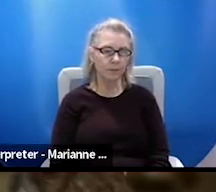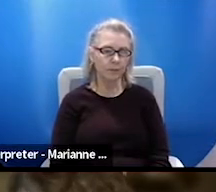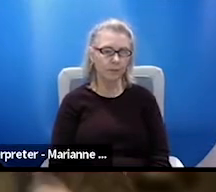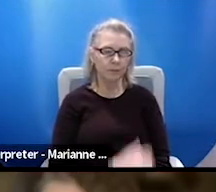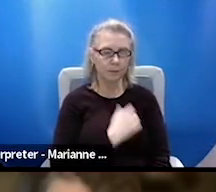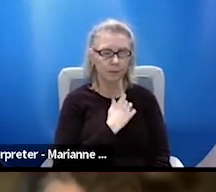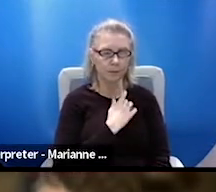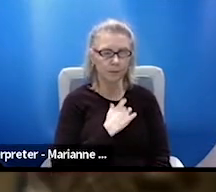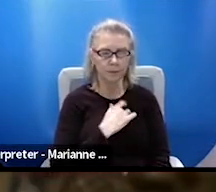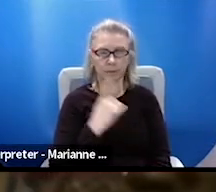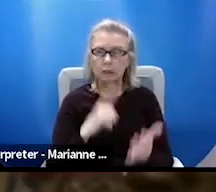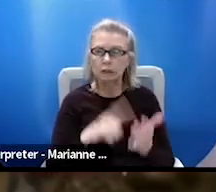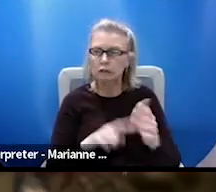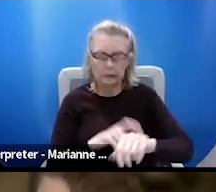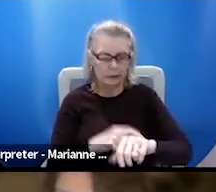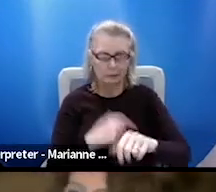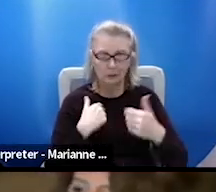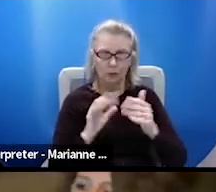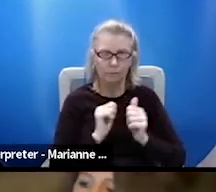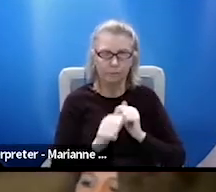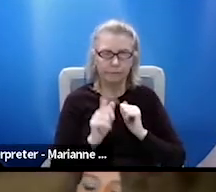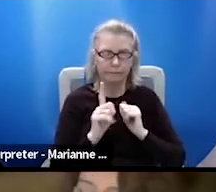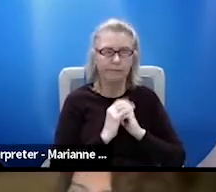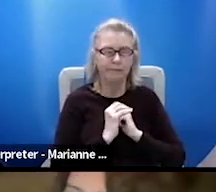I'm just checking the time. I don't want to make sure I don't go over.